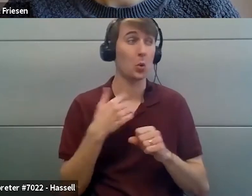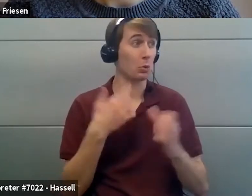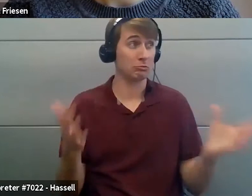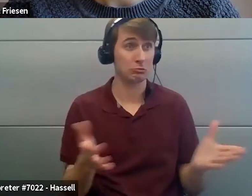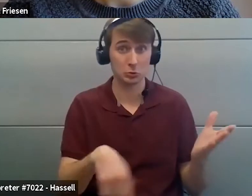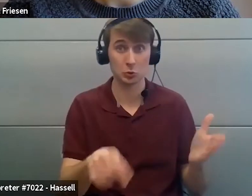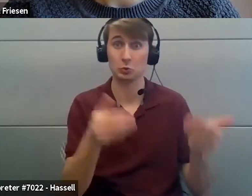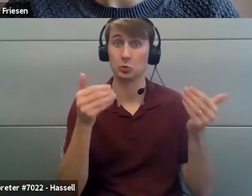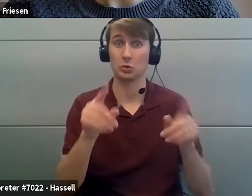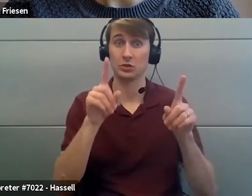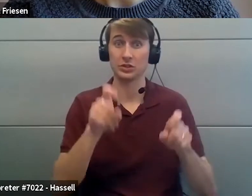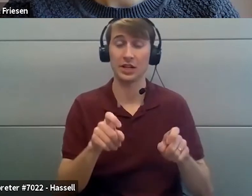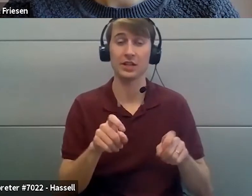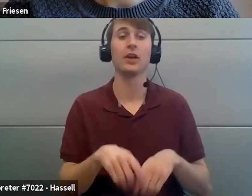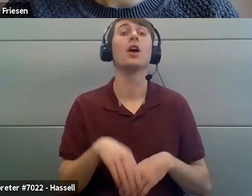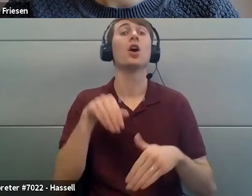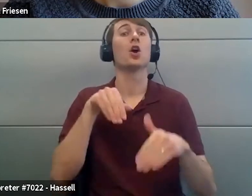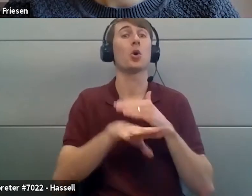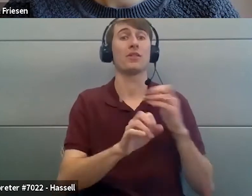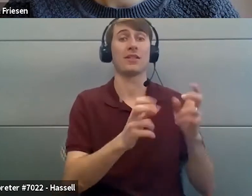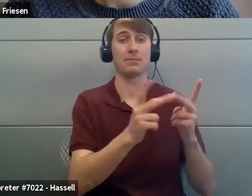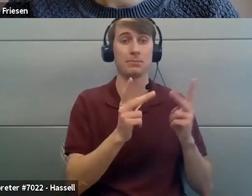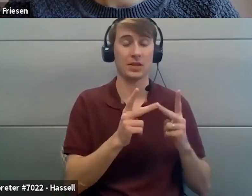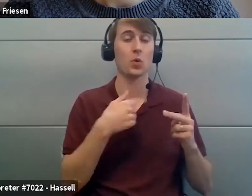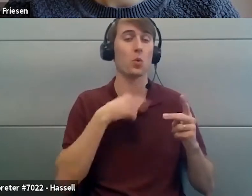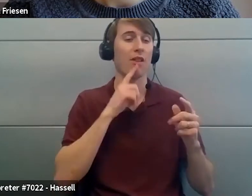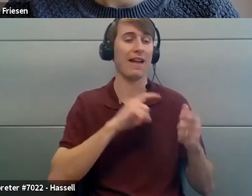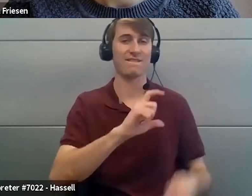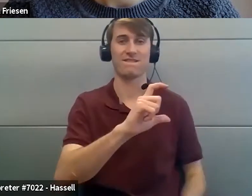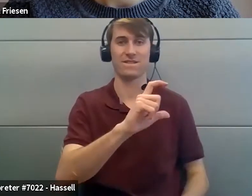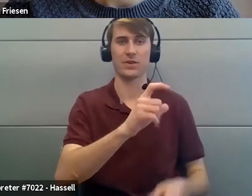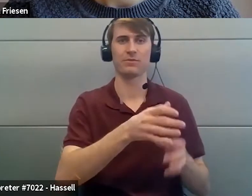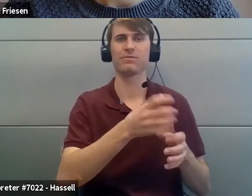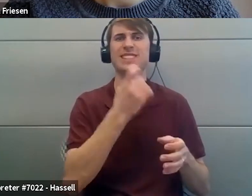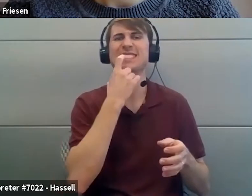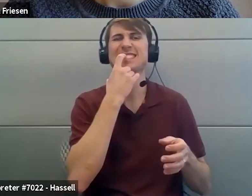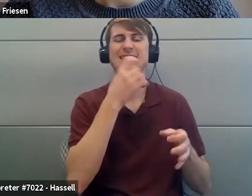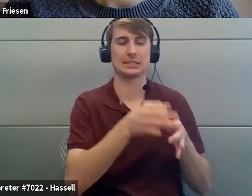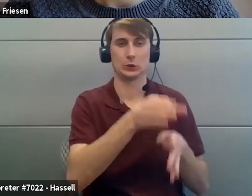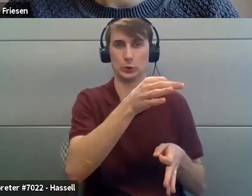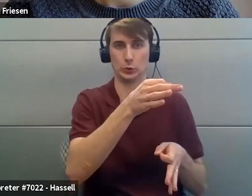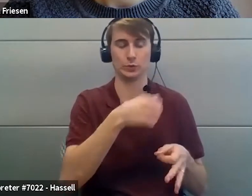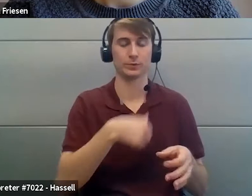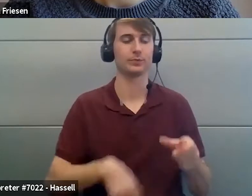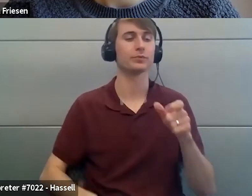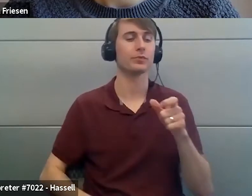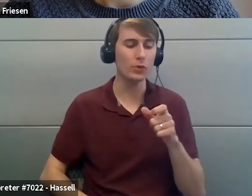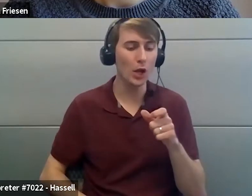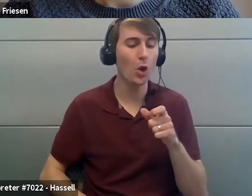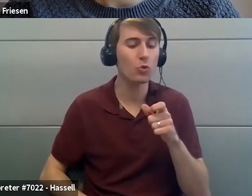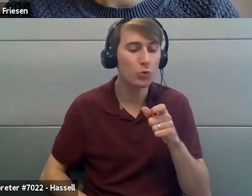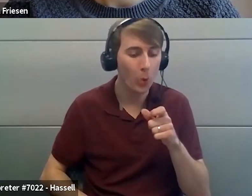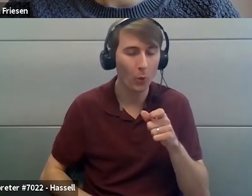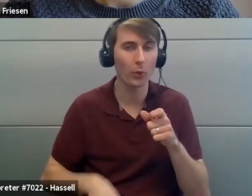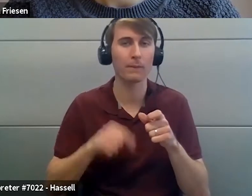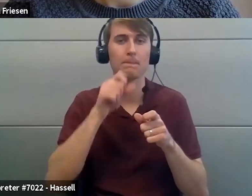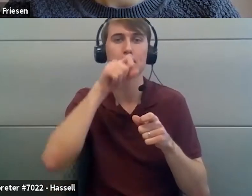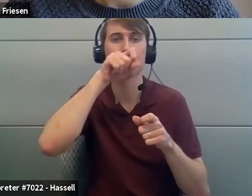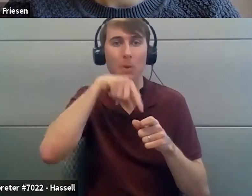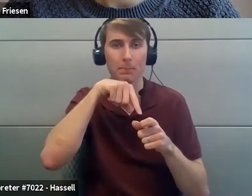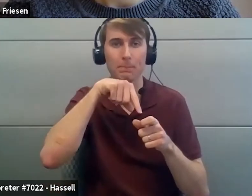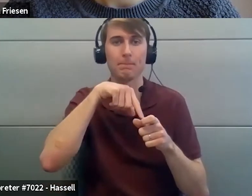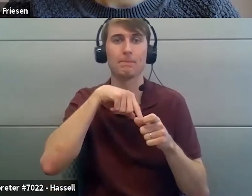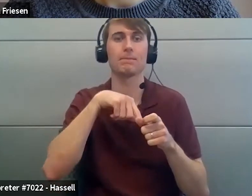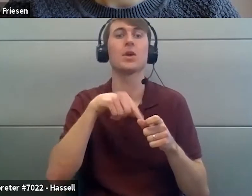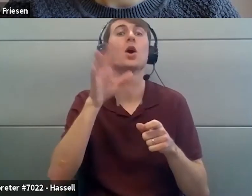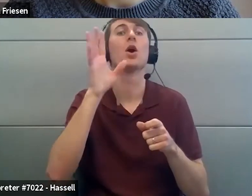you a packet with a little vial. And what we would ask is that you give us a spit sample and then we'll send that